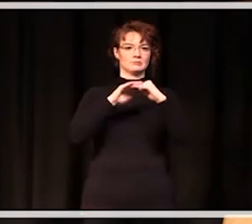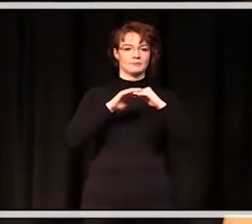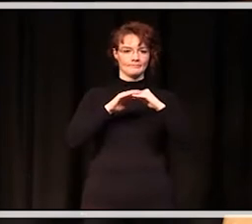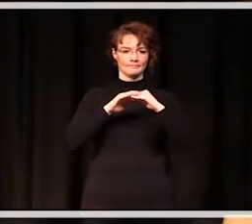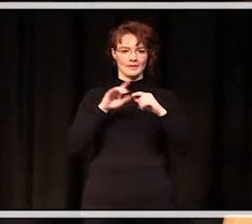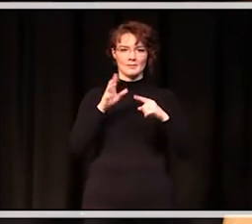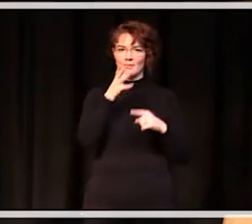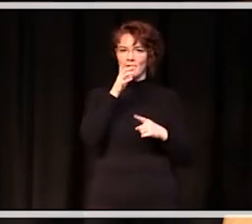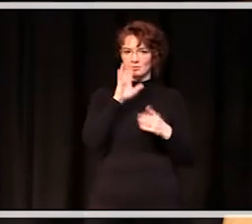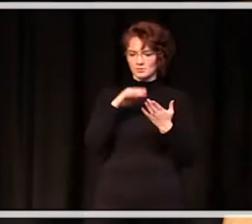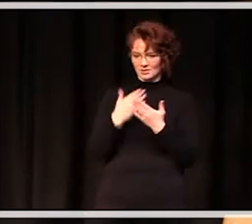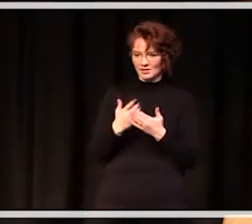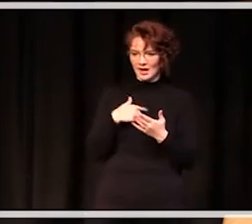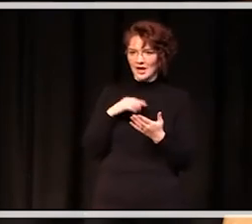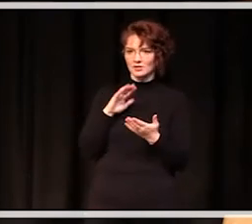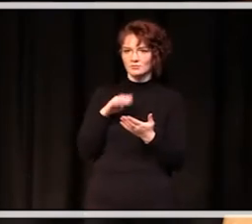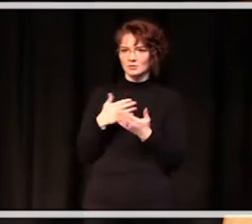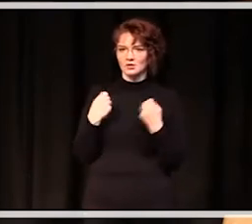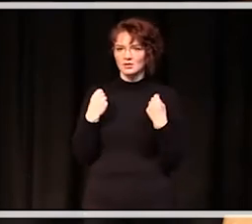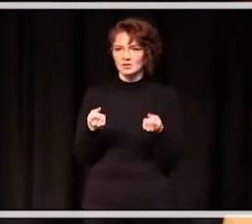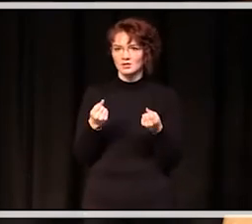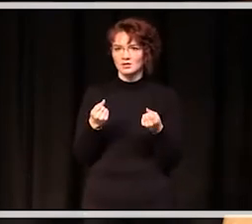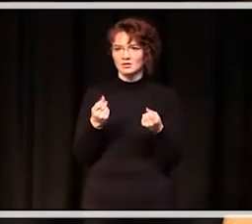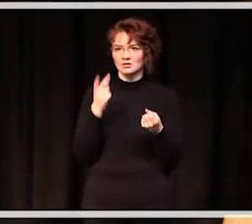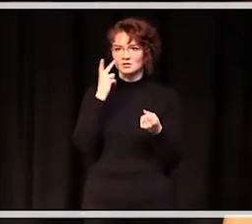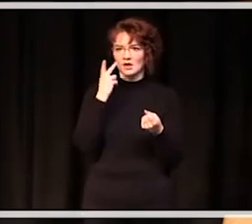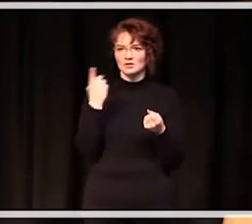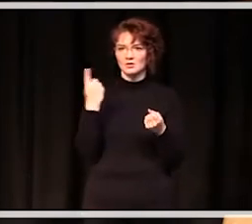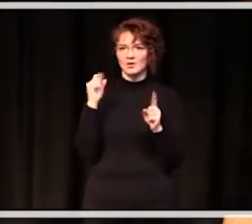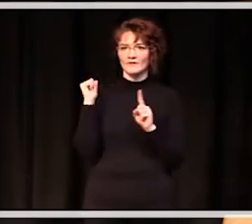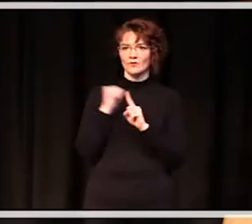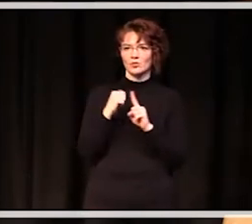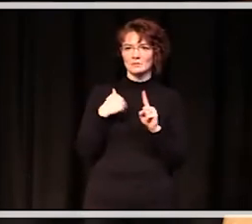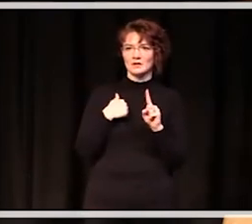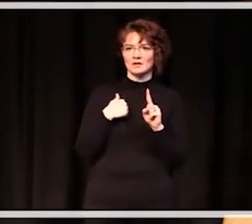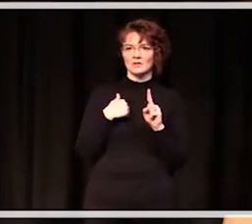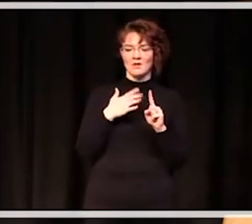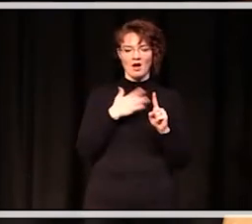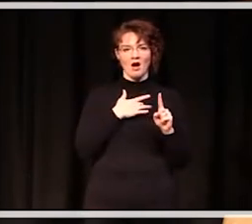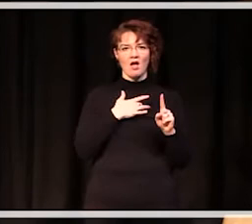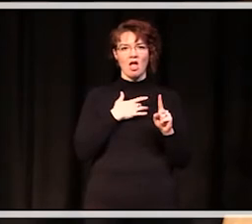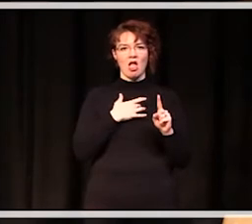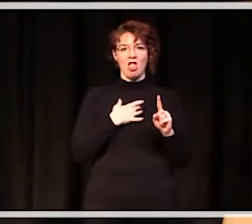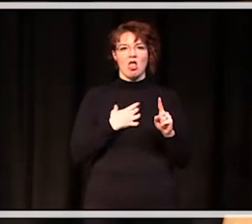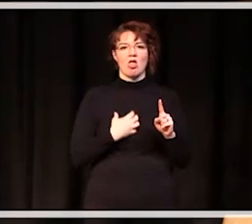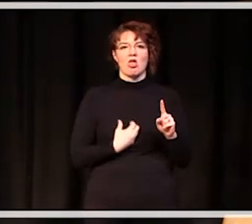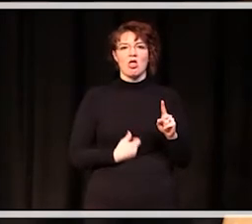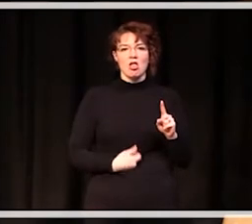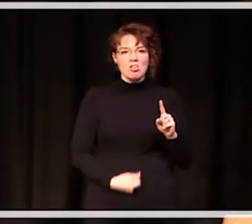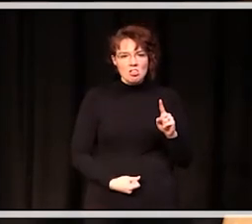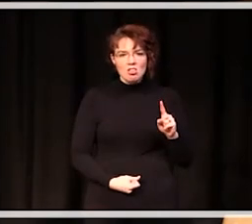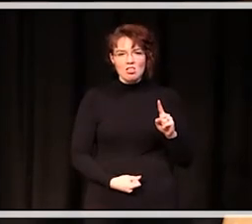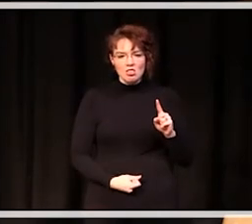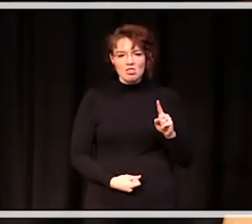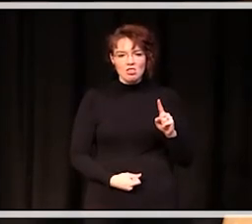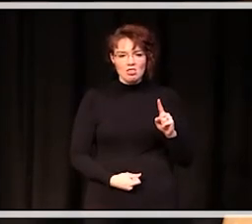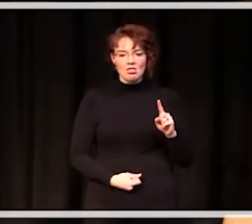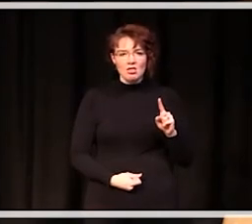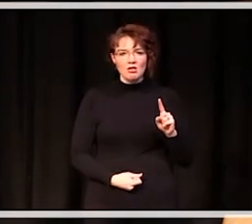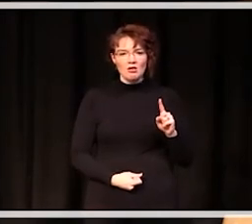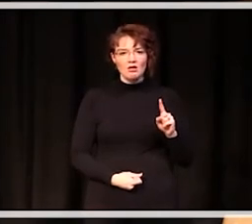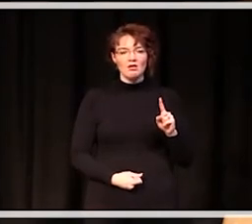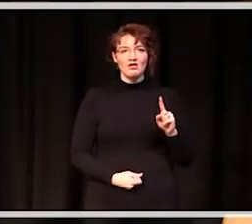pulled up and I saw that I had been scammed, my heart sank down to my ankles. I just got